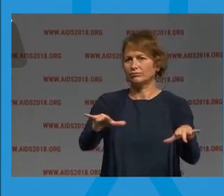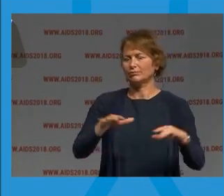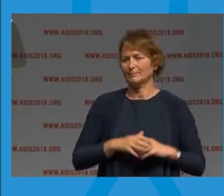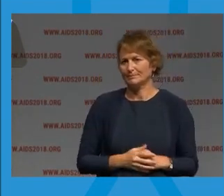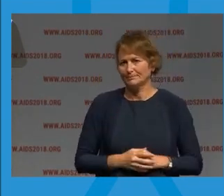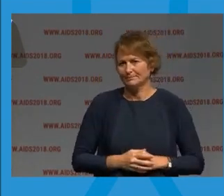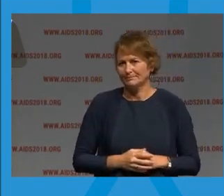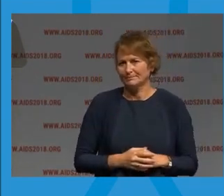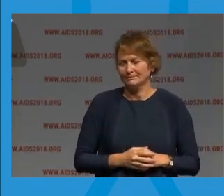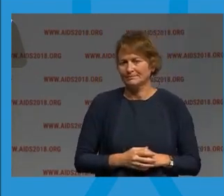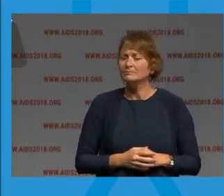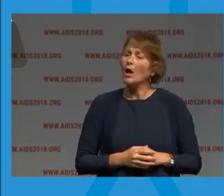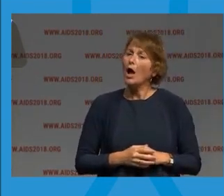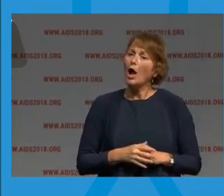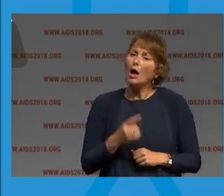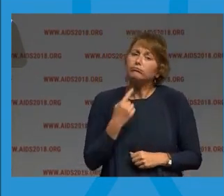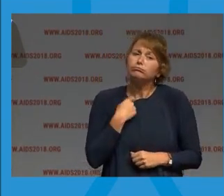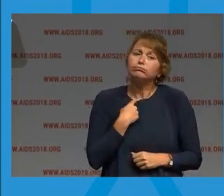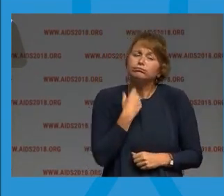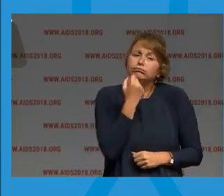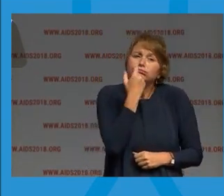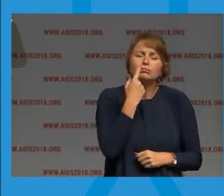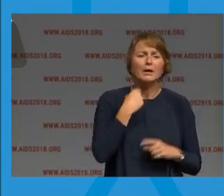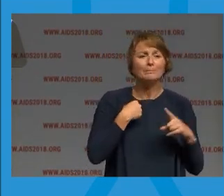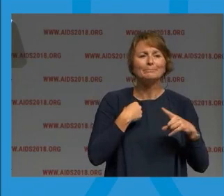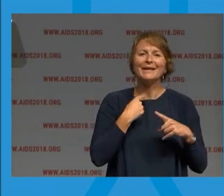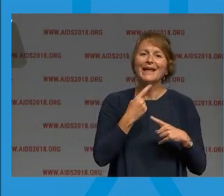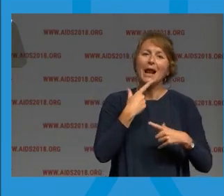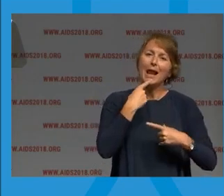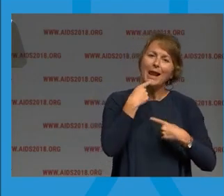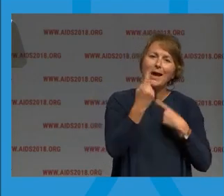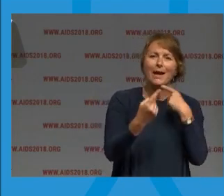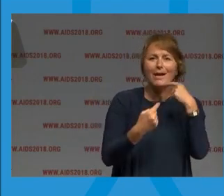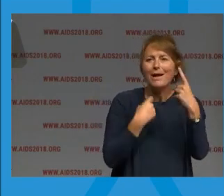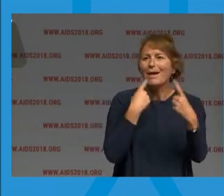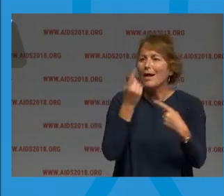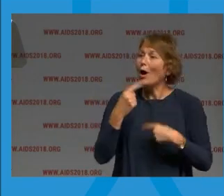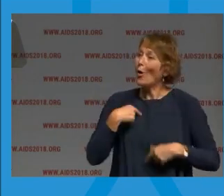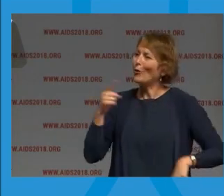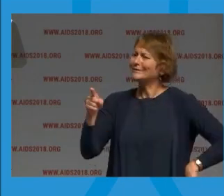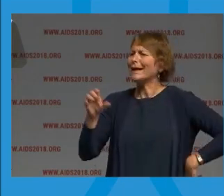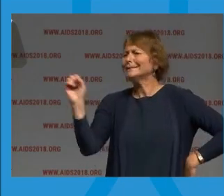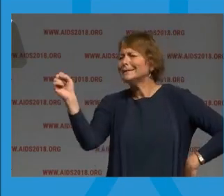And I understand that my comments might not sit well with everybody here today.